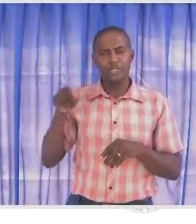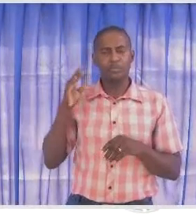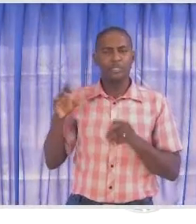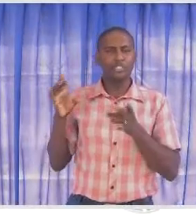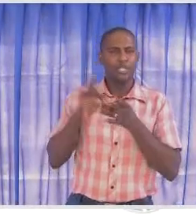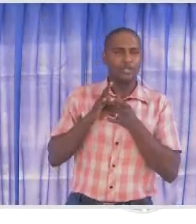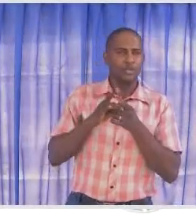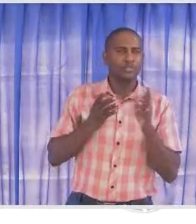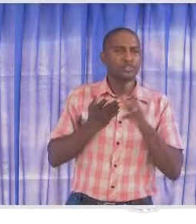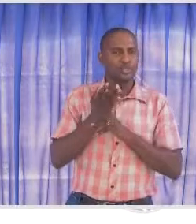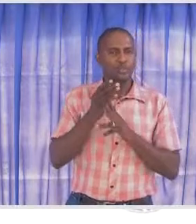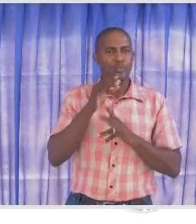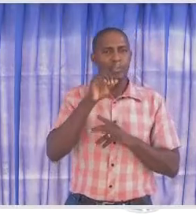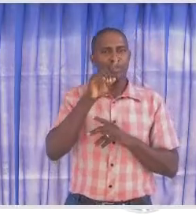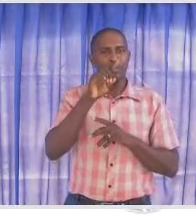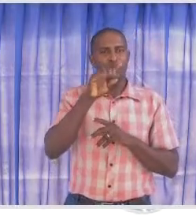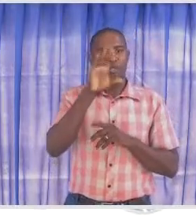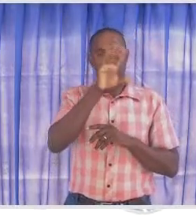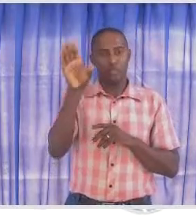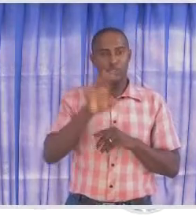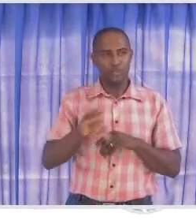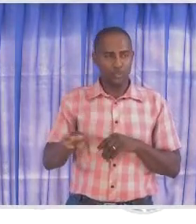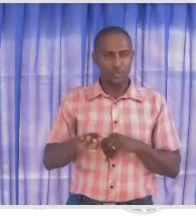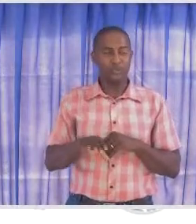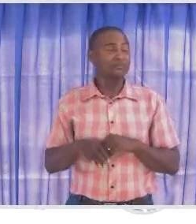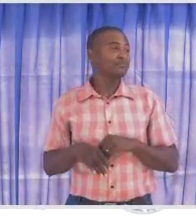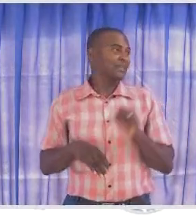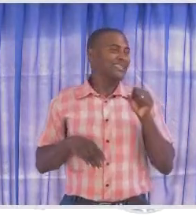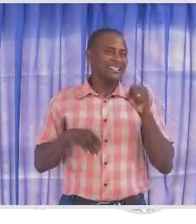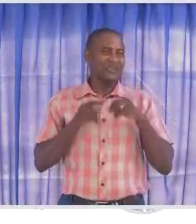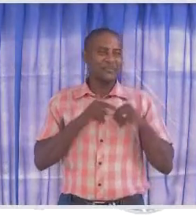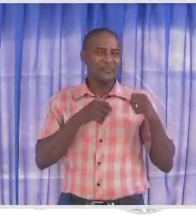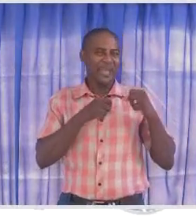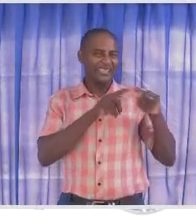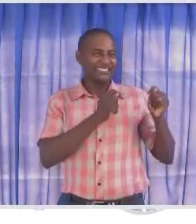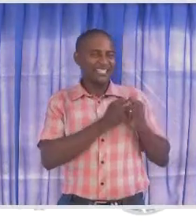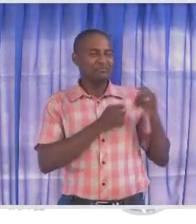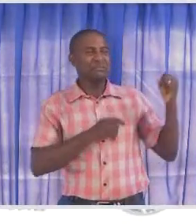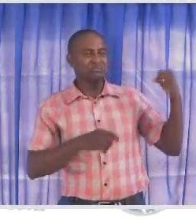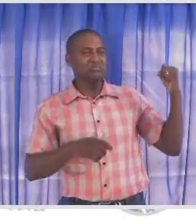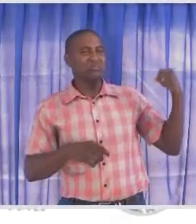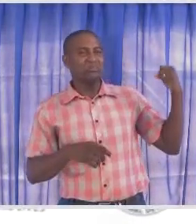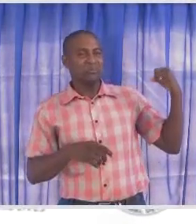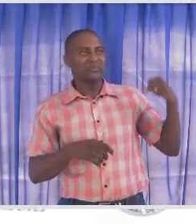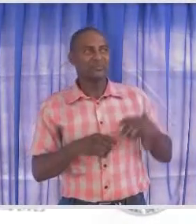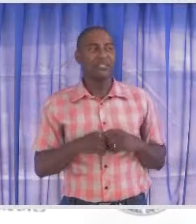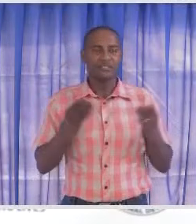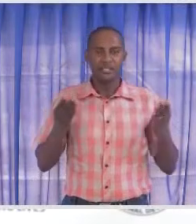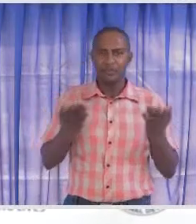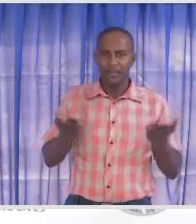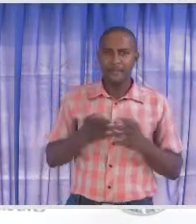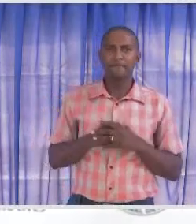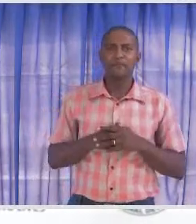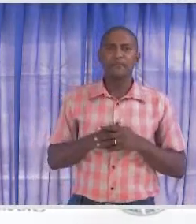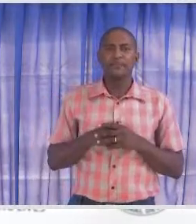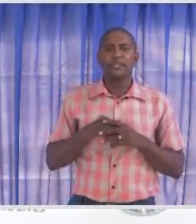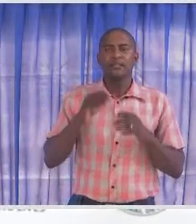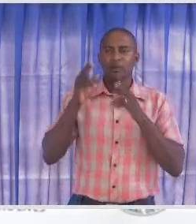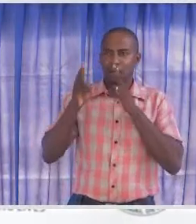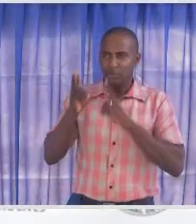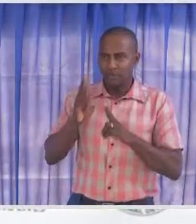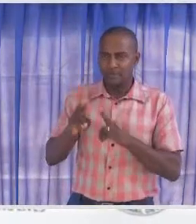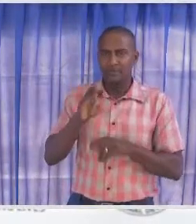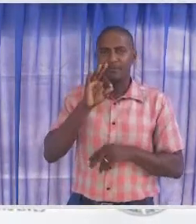via Zoom. Yes, my production team is nodding. And so here we are, ladies and gentlemen, the Honorable Fayval